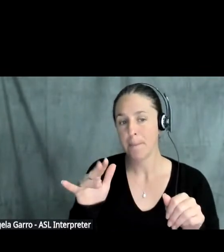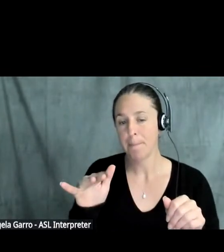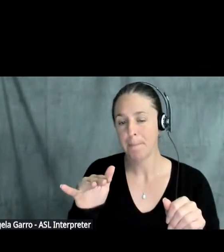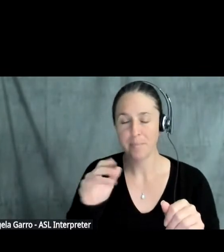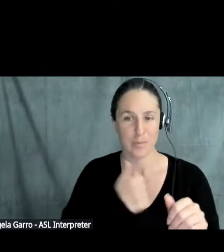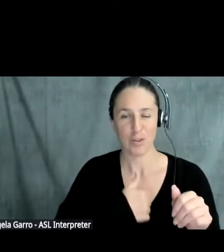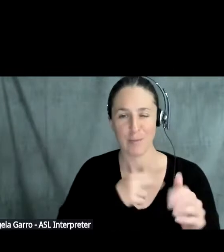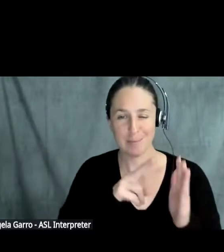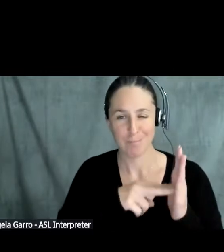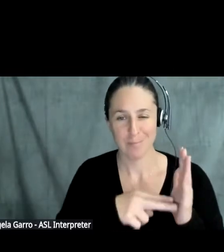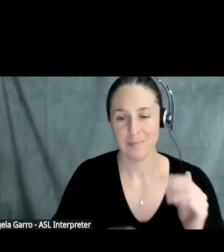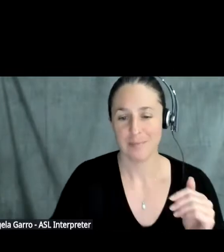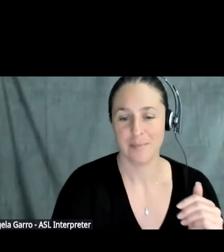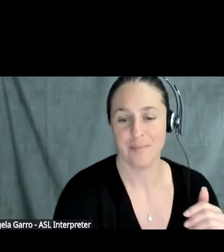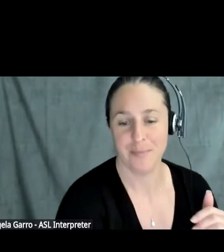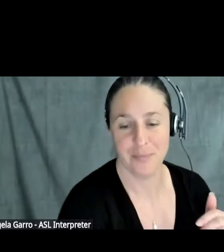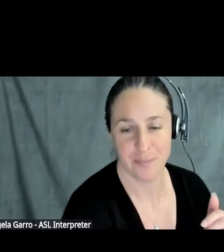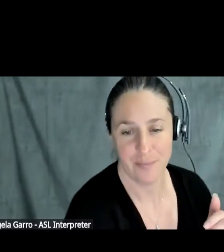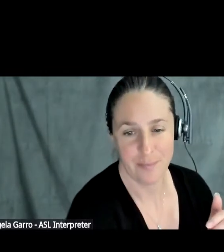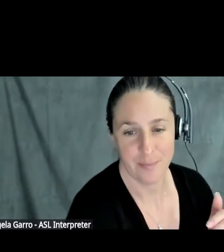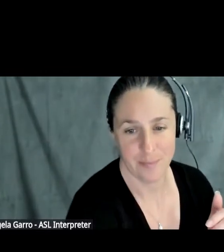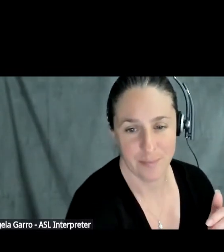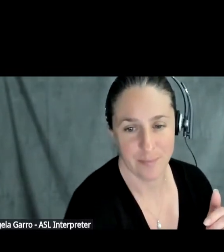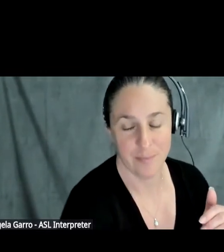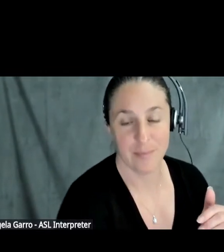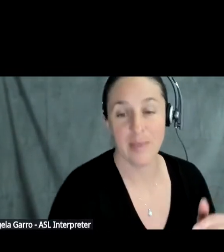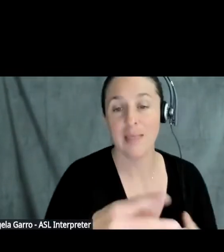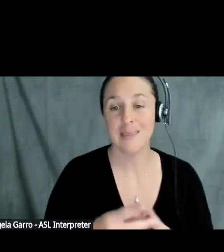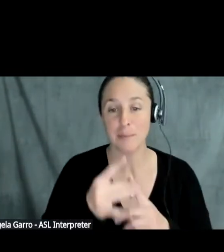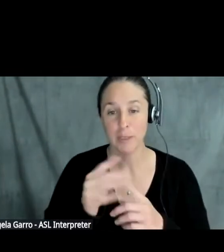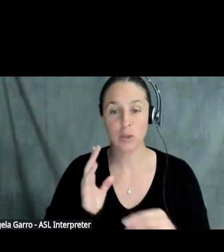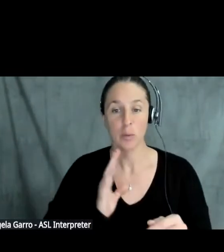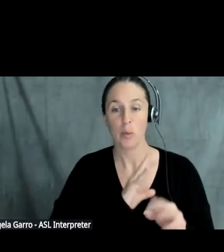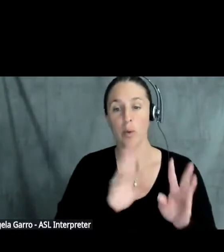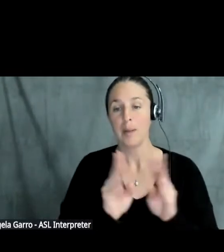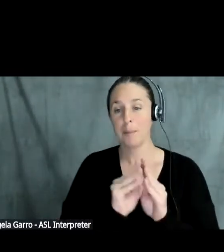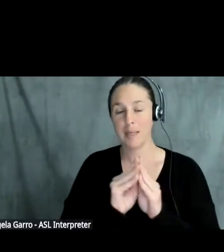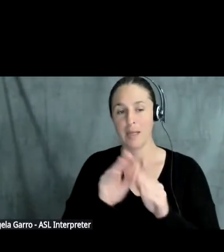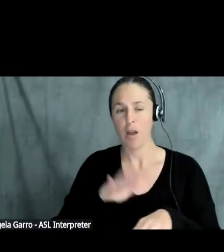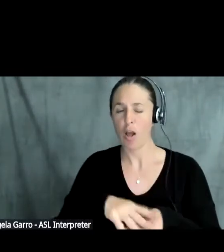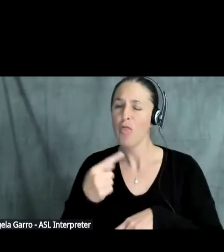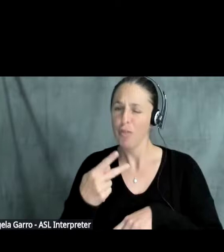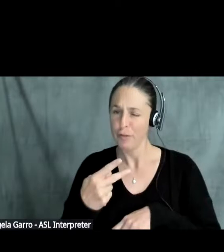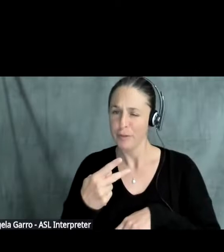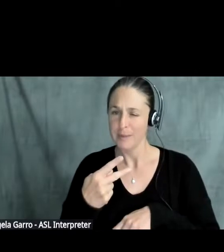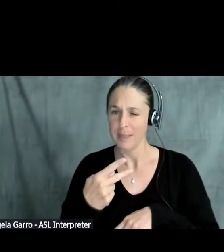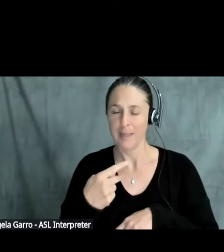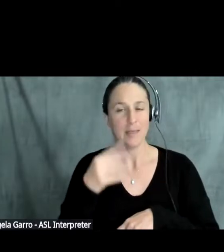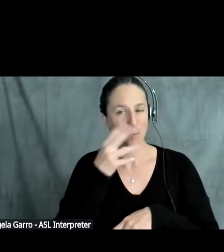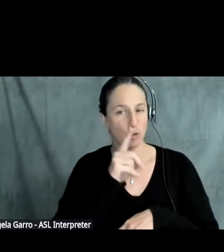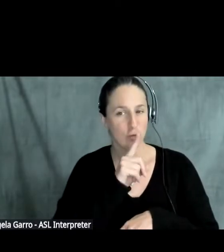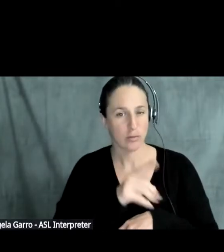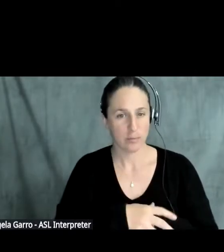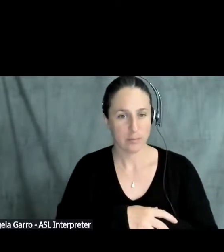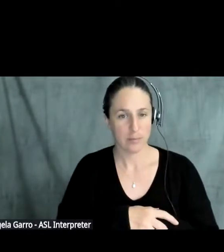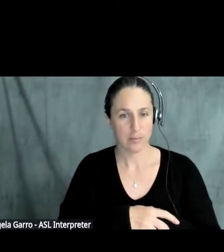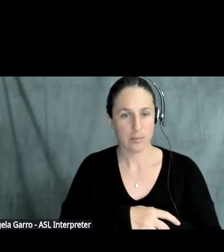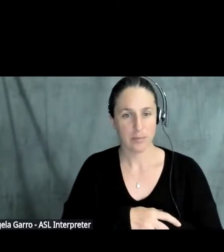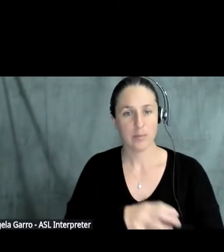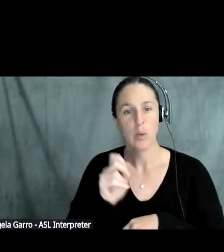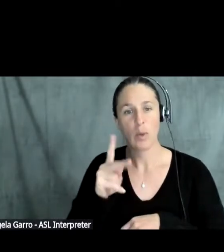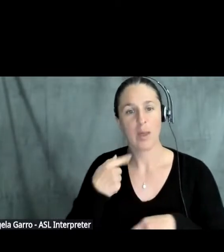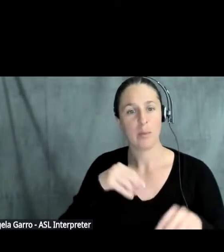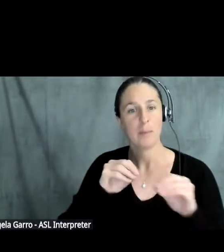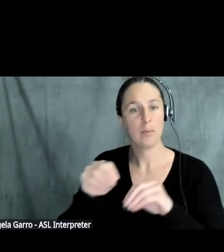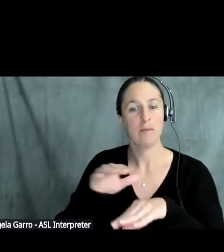sorry, a special board meeting as well on Thursday, I'm pretty sure. Okay, we'll move on